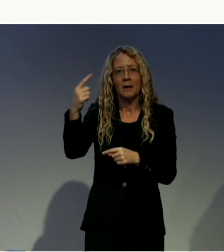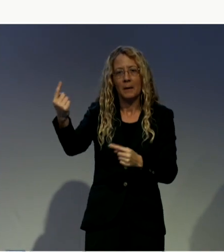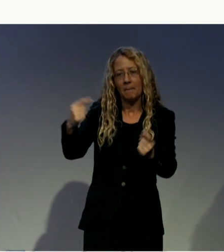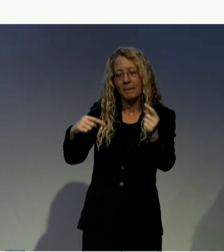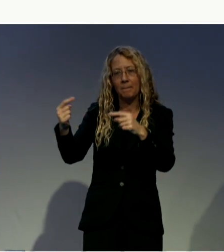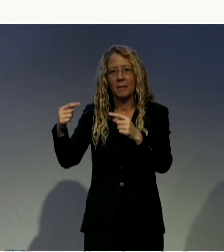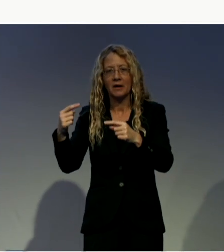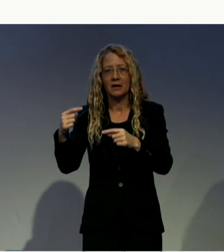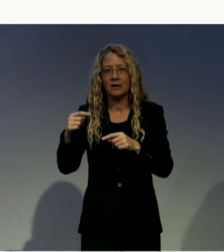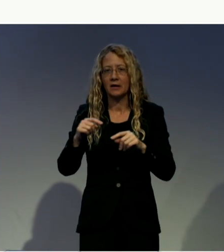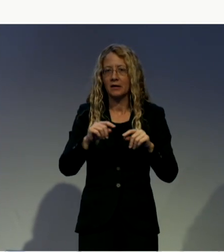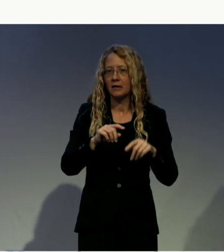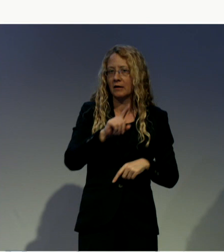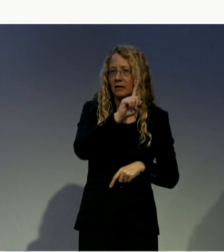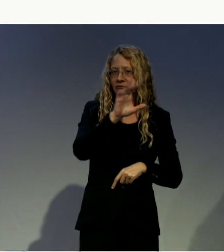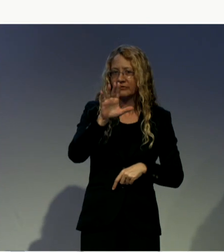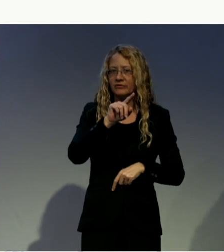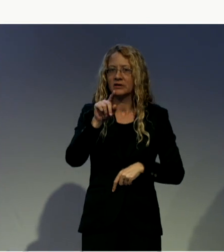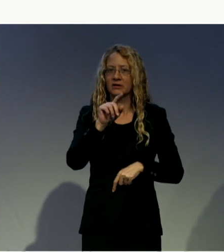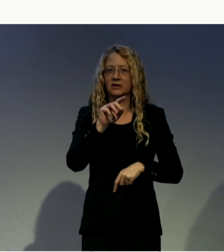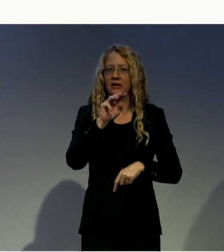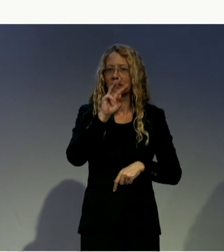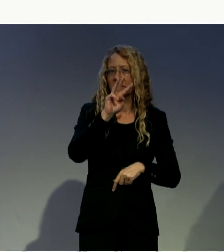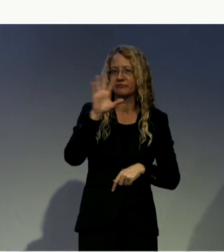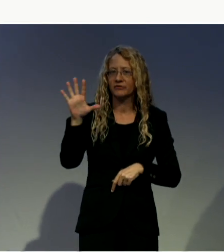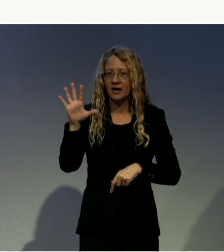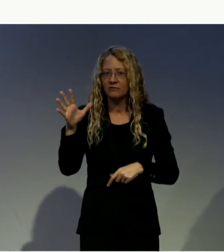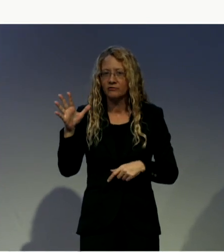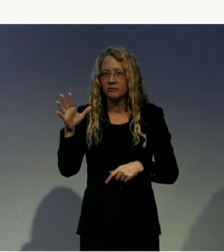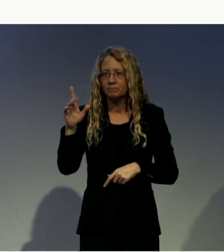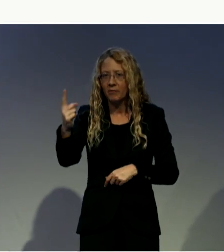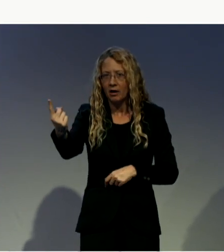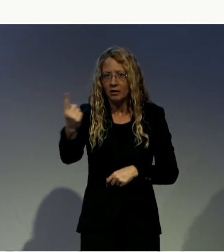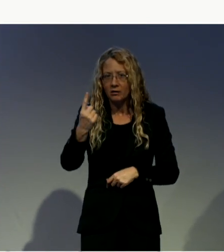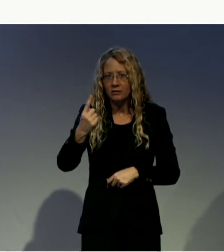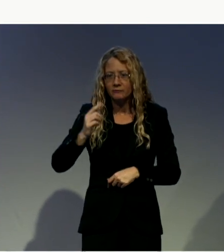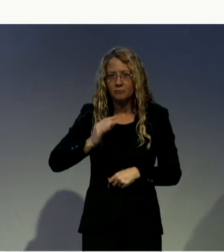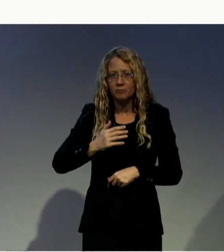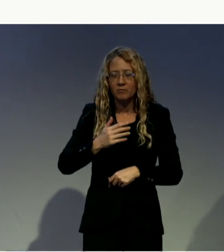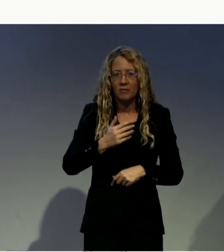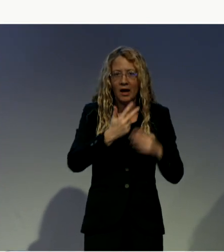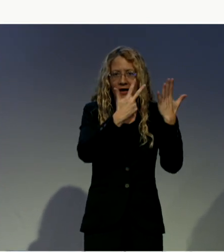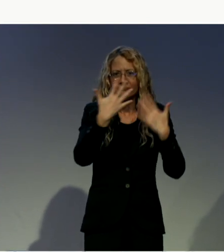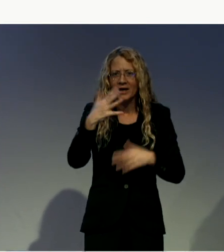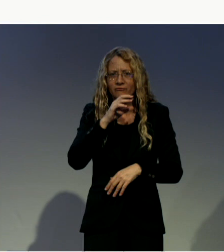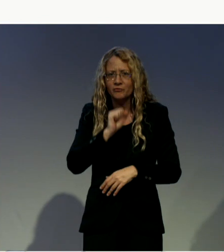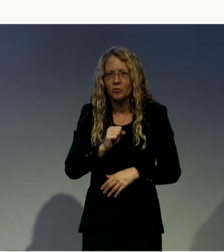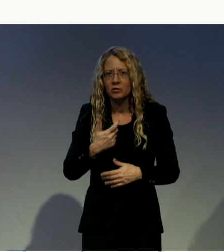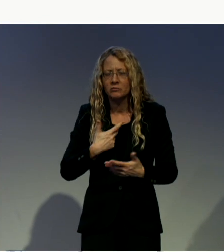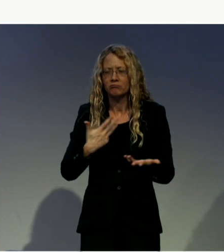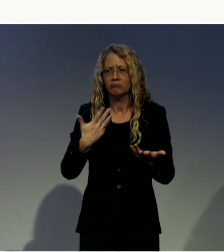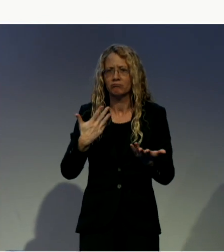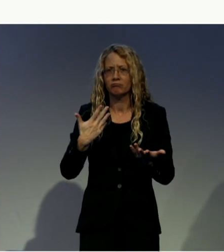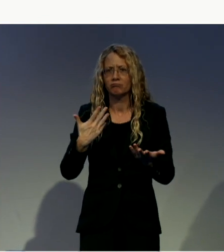and then they give you women of 85 years, and then you say, what are they going to discuss? We are discussing these issues, but after they watch